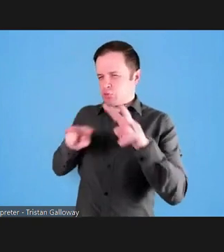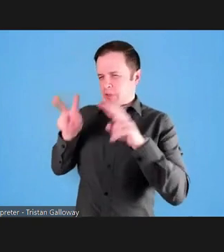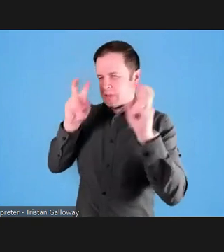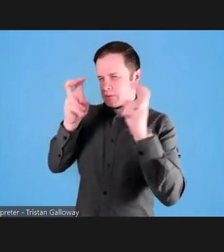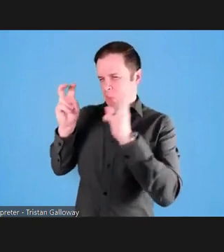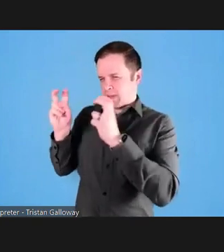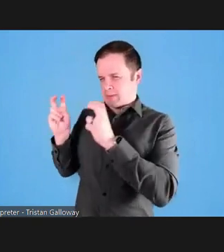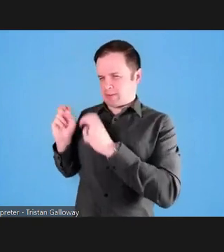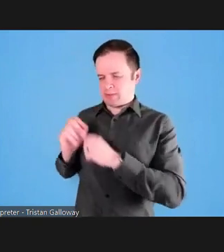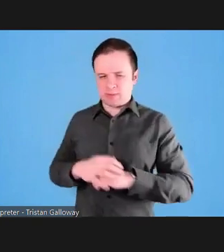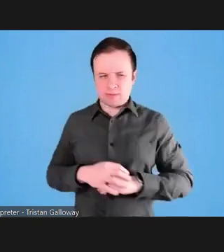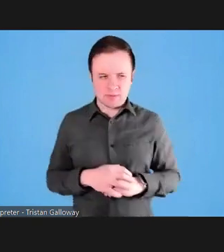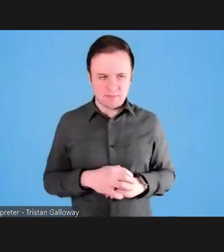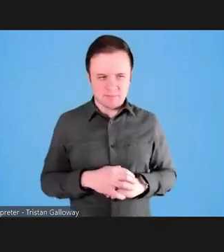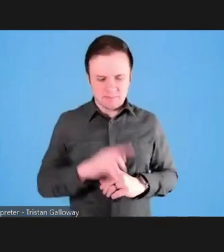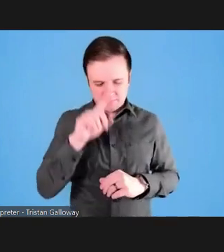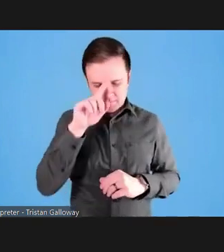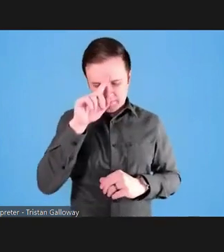topics.